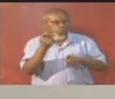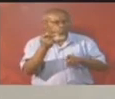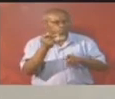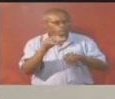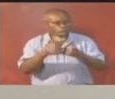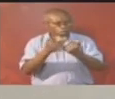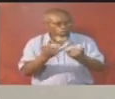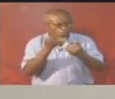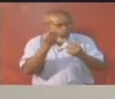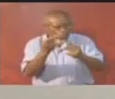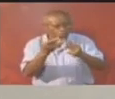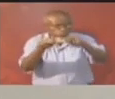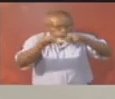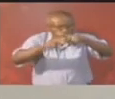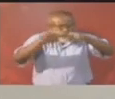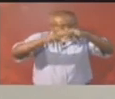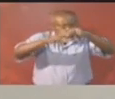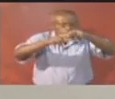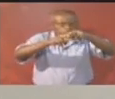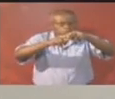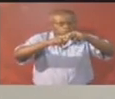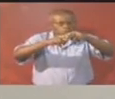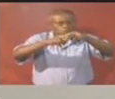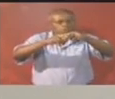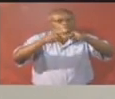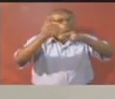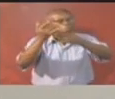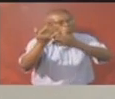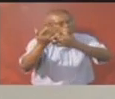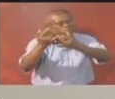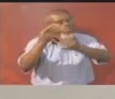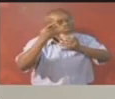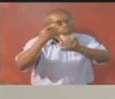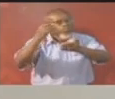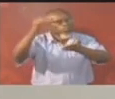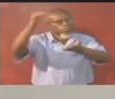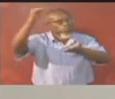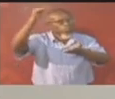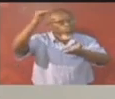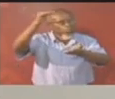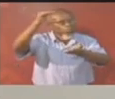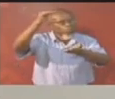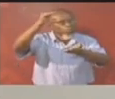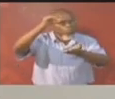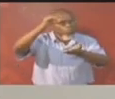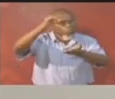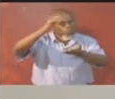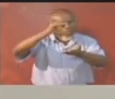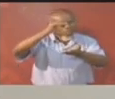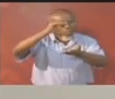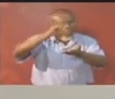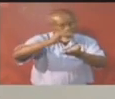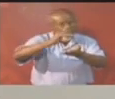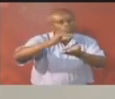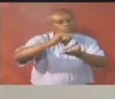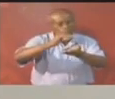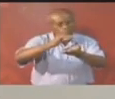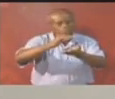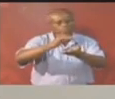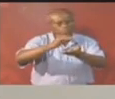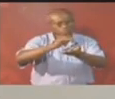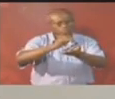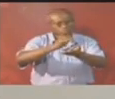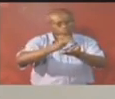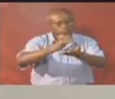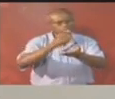slow down and then to turn around. So in a situation where we're seeing levels of positivity among